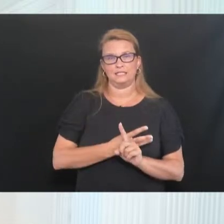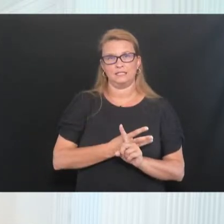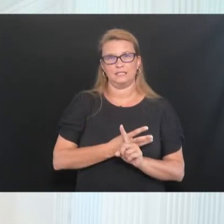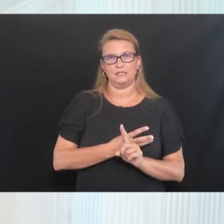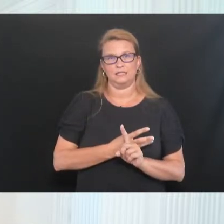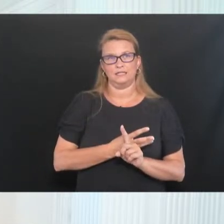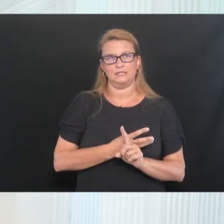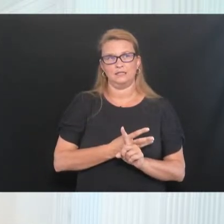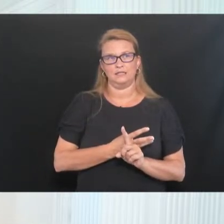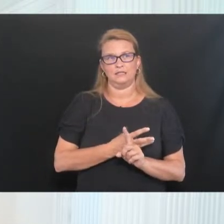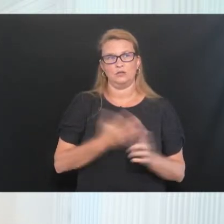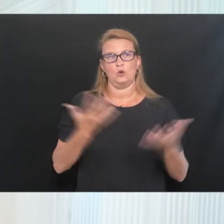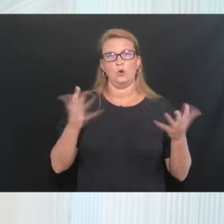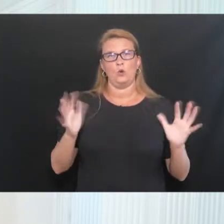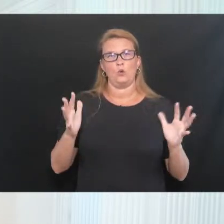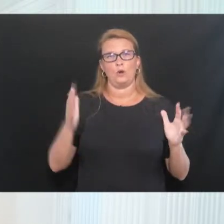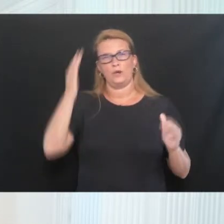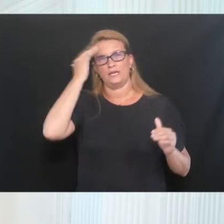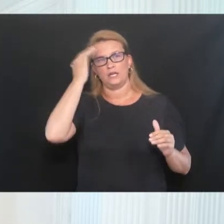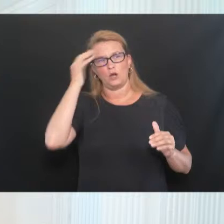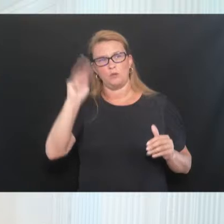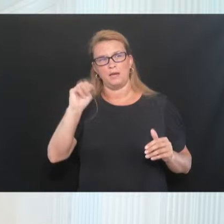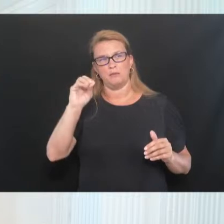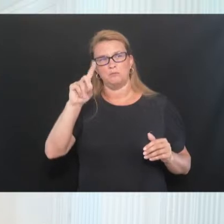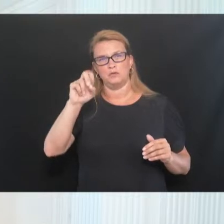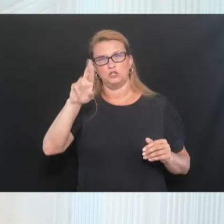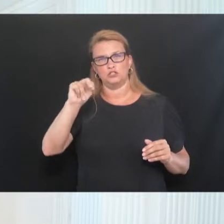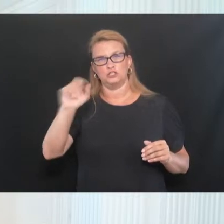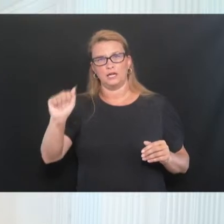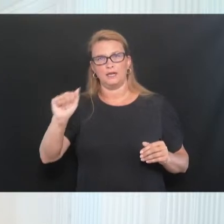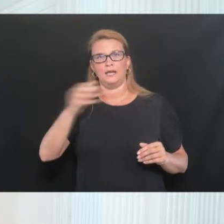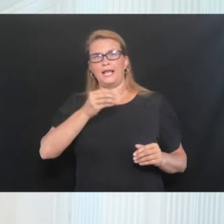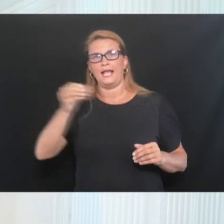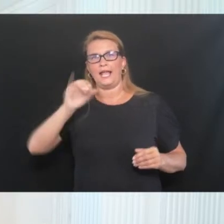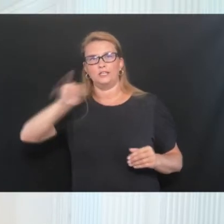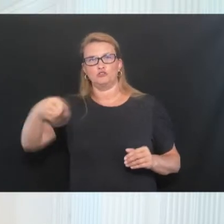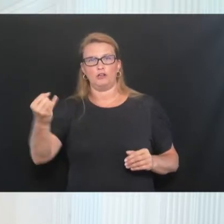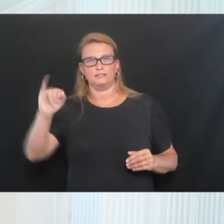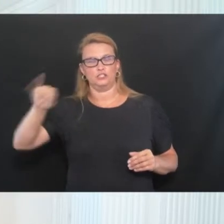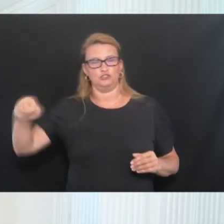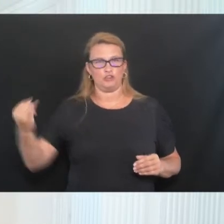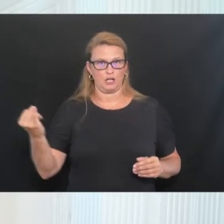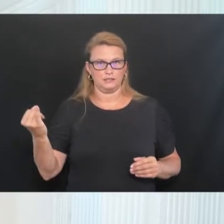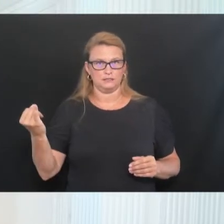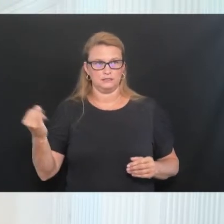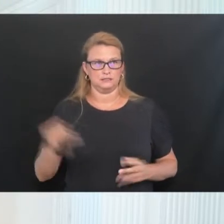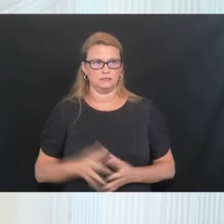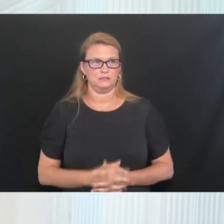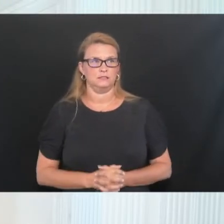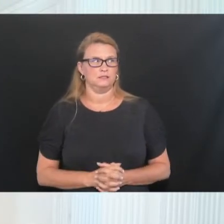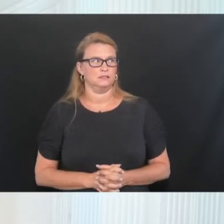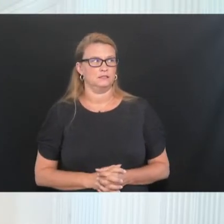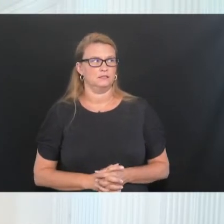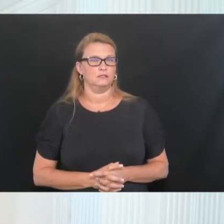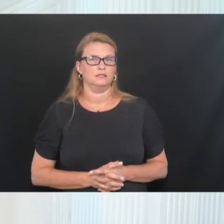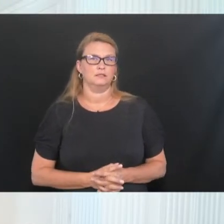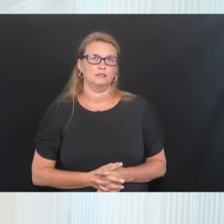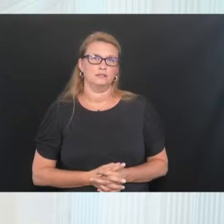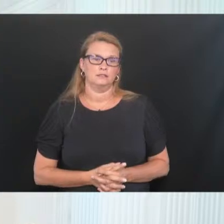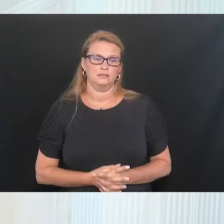more about what we know about the Moderna vaccine and the Johnson & Johnson vaccine and how its efficacy changes over